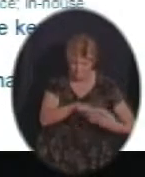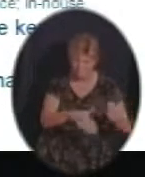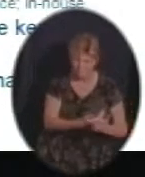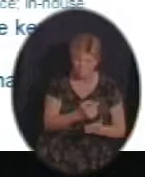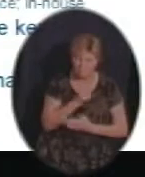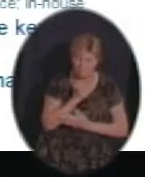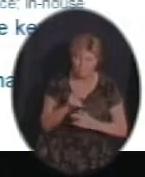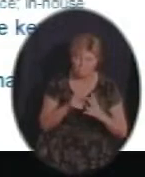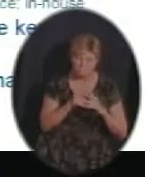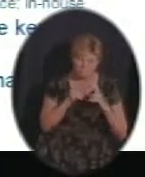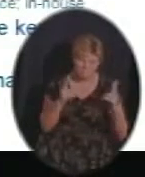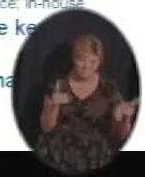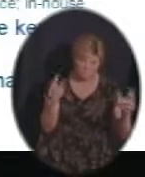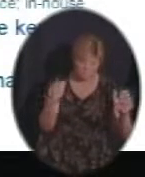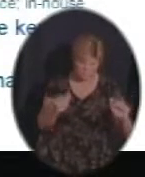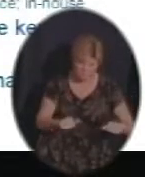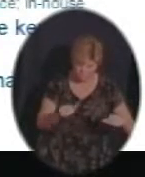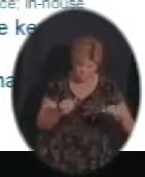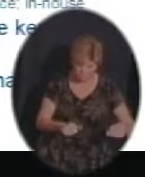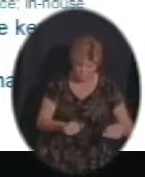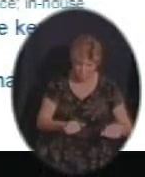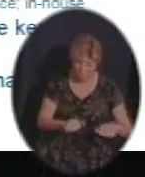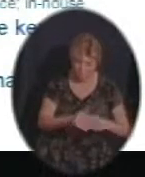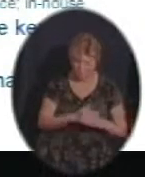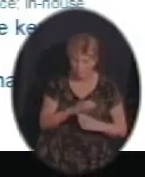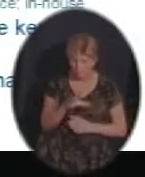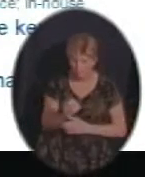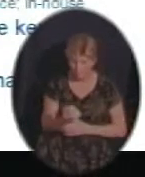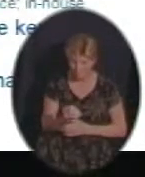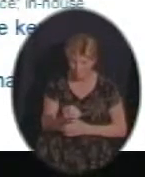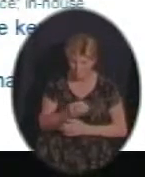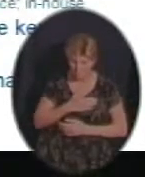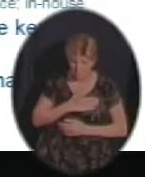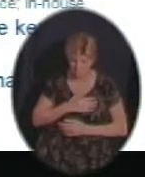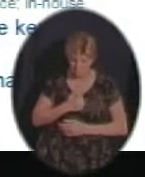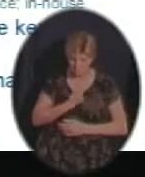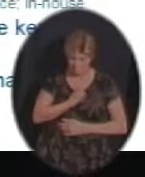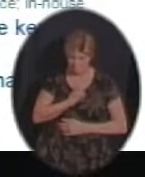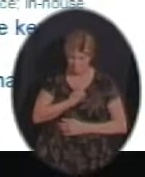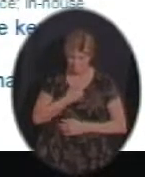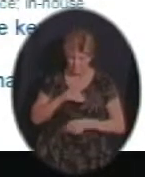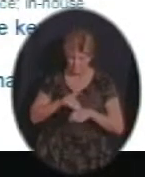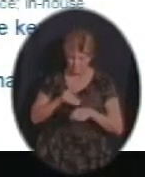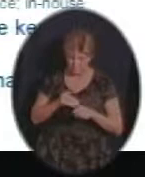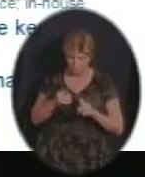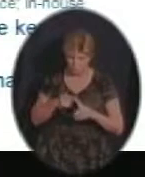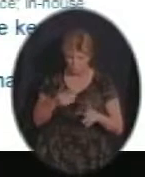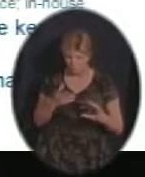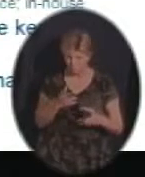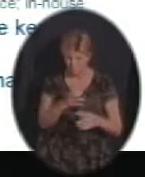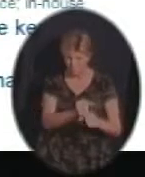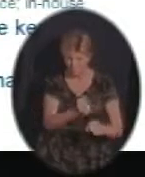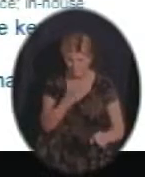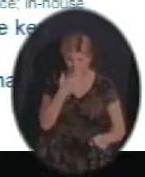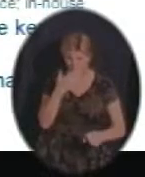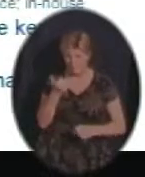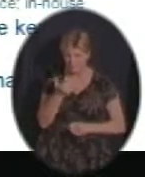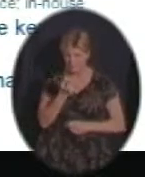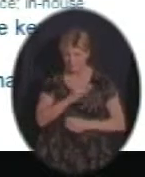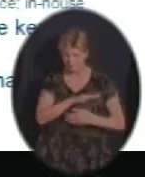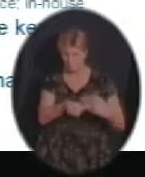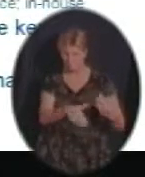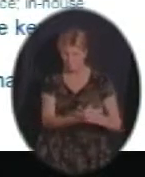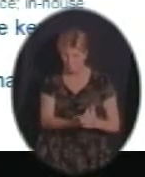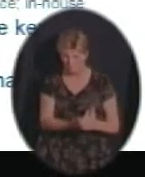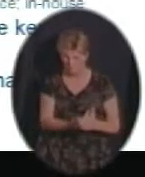capable firms. And I think as a facilitator, my job was to get the best to the table and then let it go from there. Let me just quickly walk